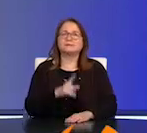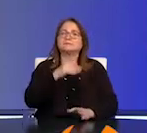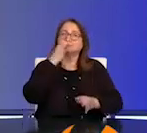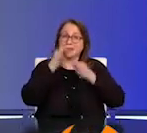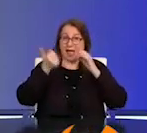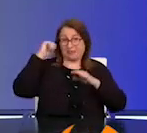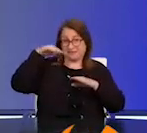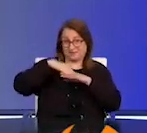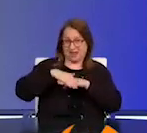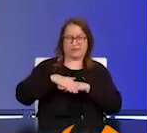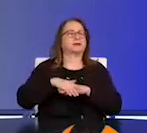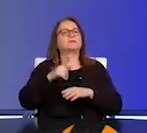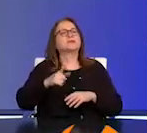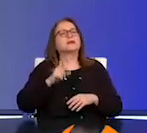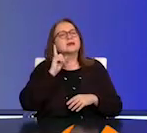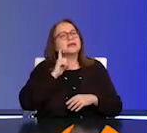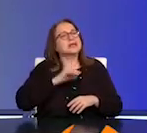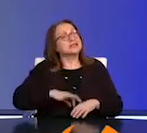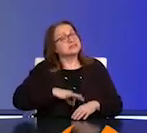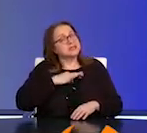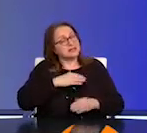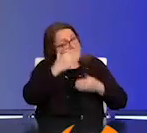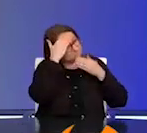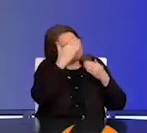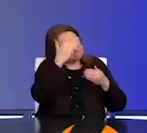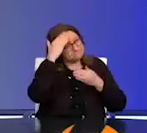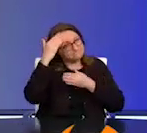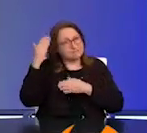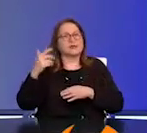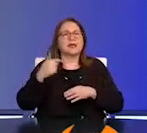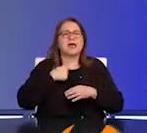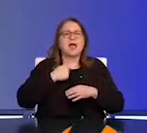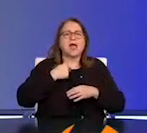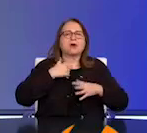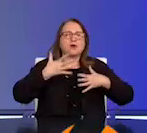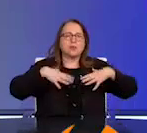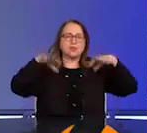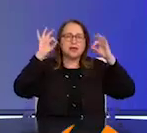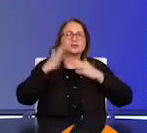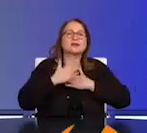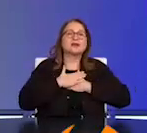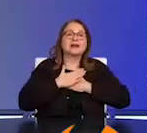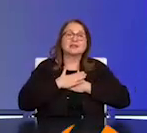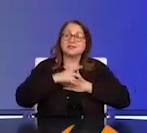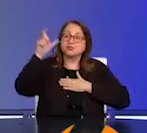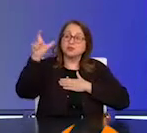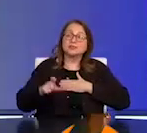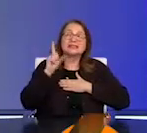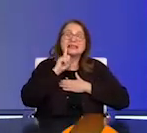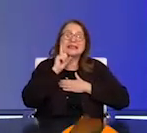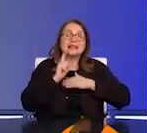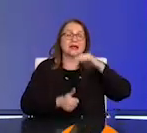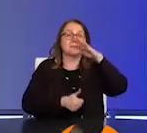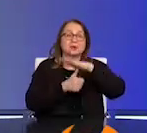Your Excellencies, ladies and gentlemen, may I begin by thanking you, Madam President, for the